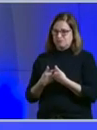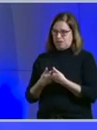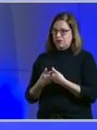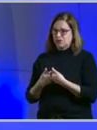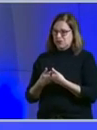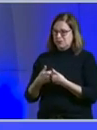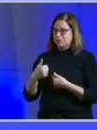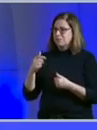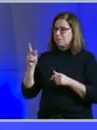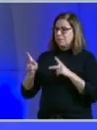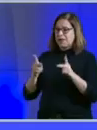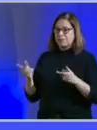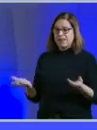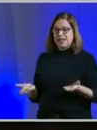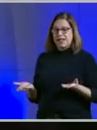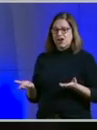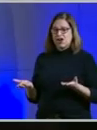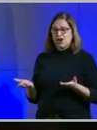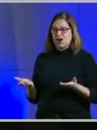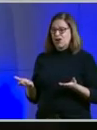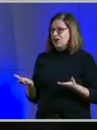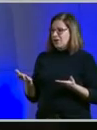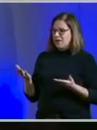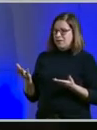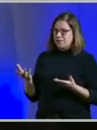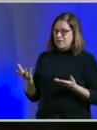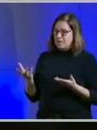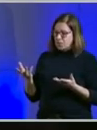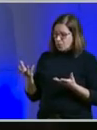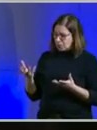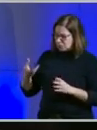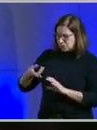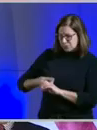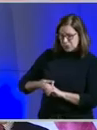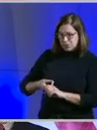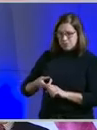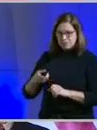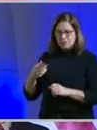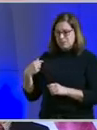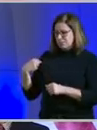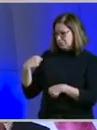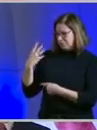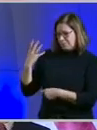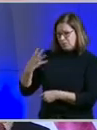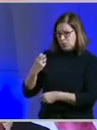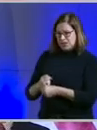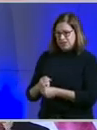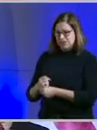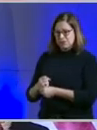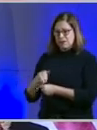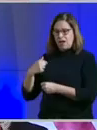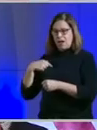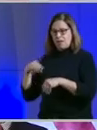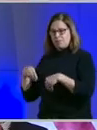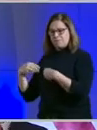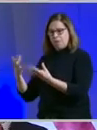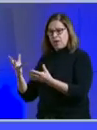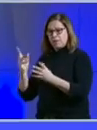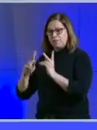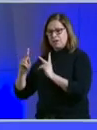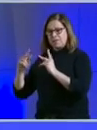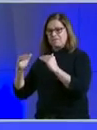to join in as much. And so a focus of the mayors over the last 4 years has really been about providing people a fair